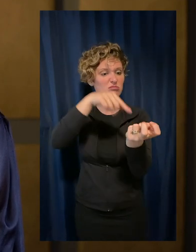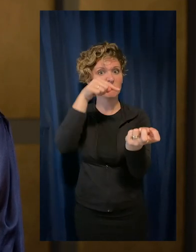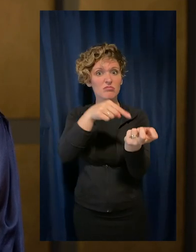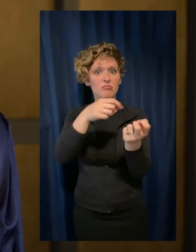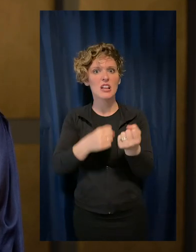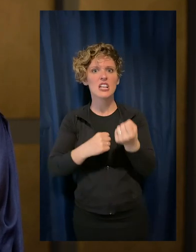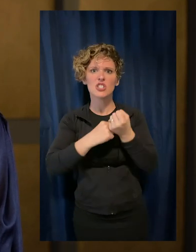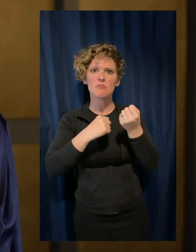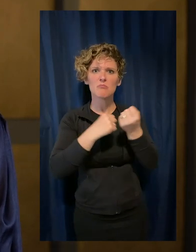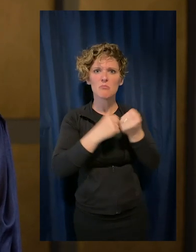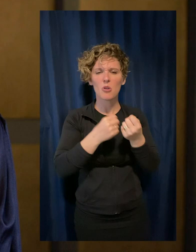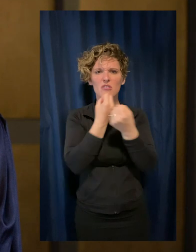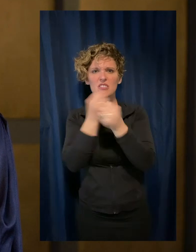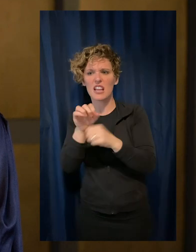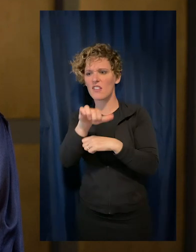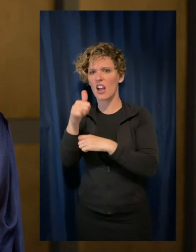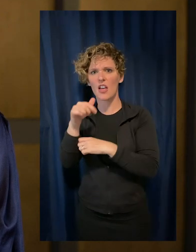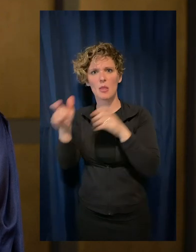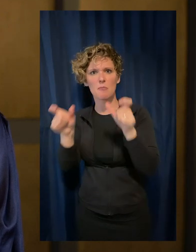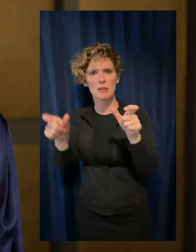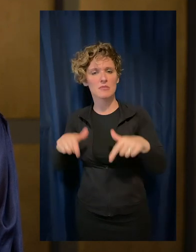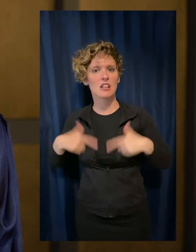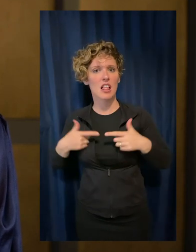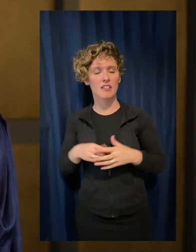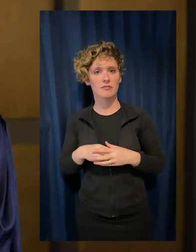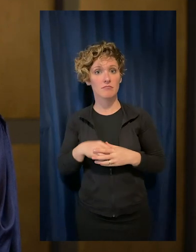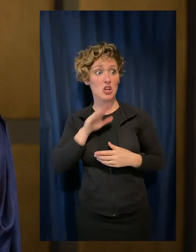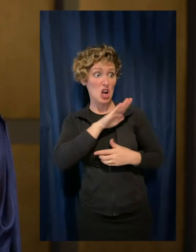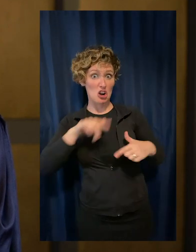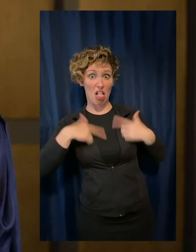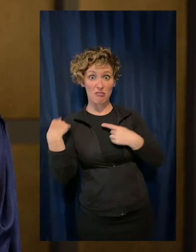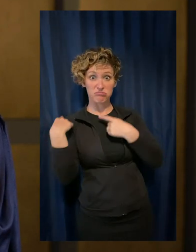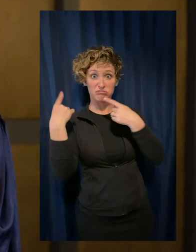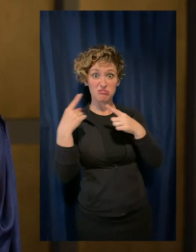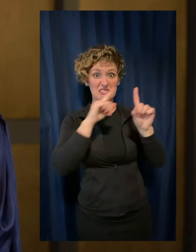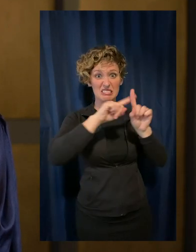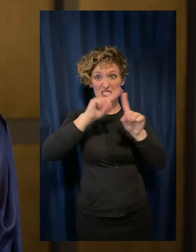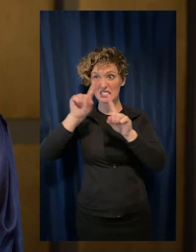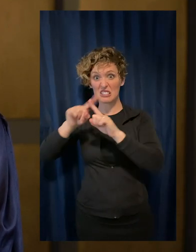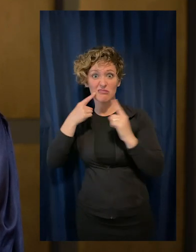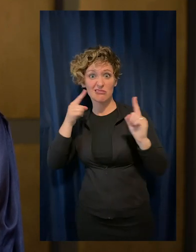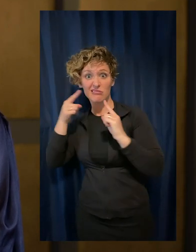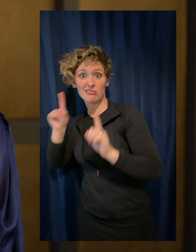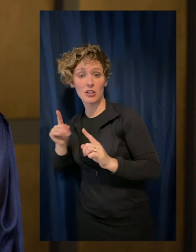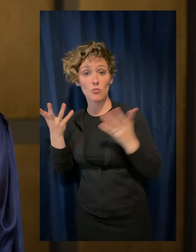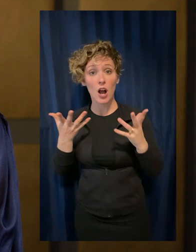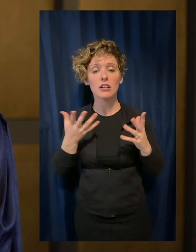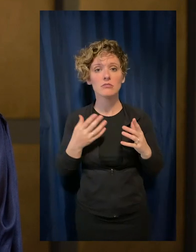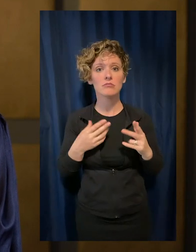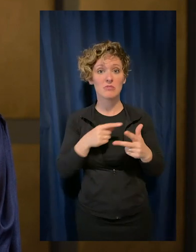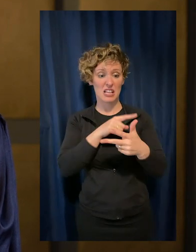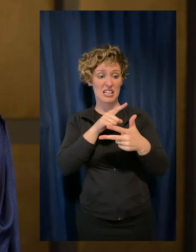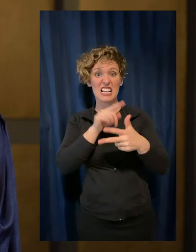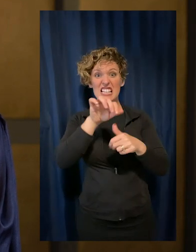has put into achieving her life's aspirations, she has been runner-up in the Iditarod 3 times, set the fastest woman's